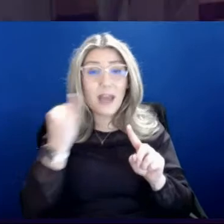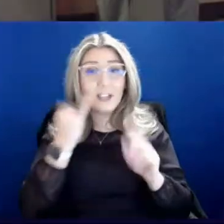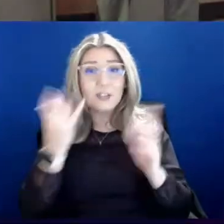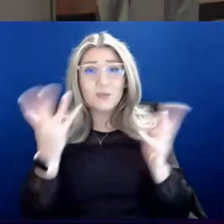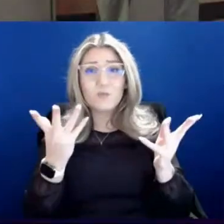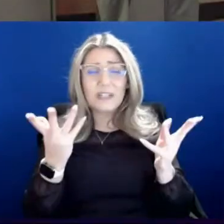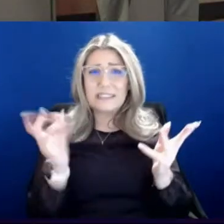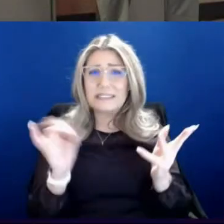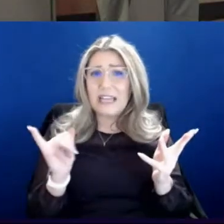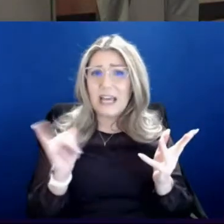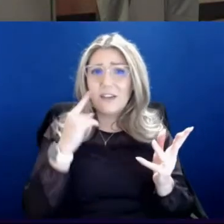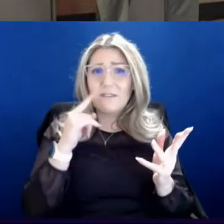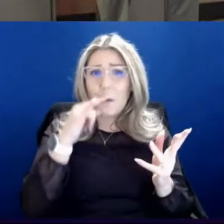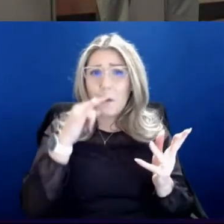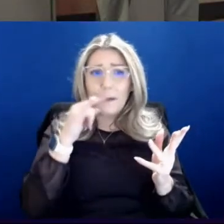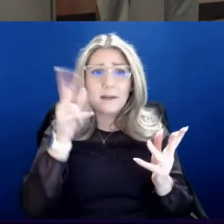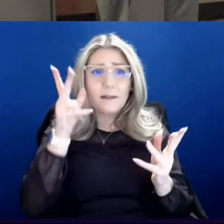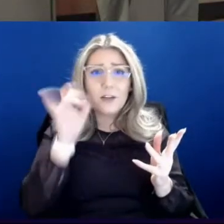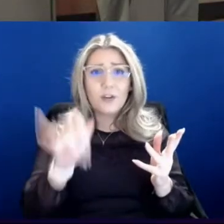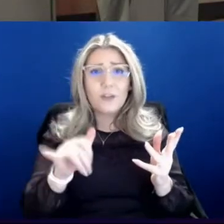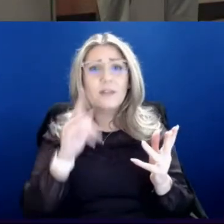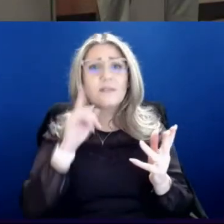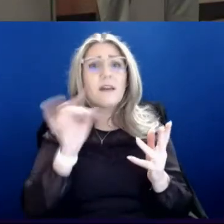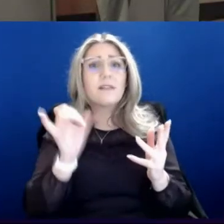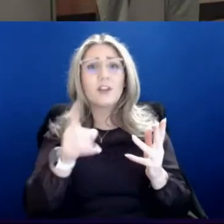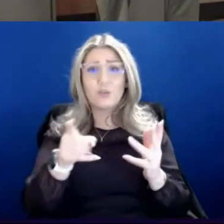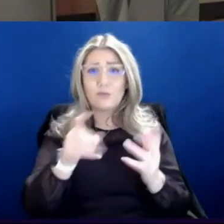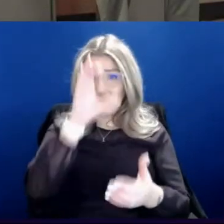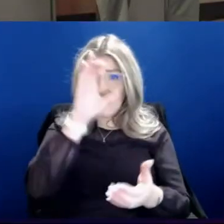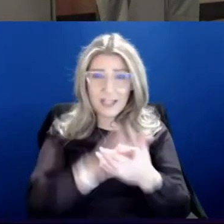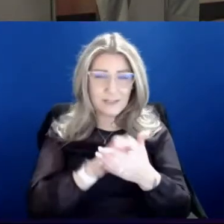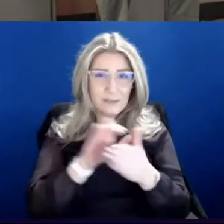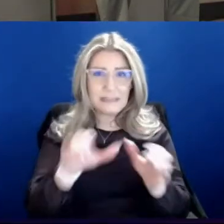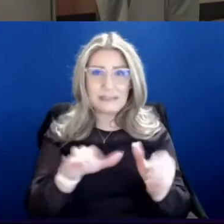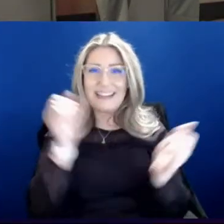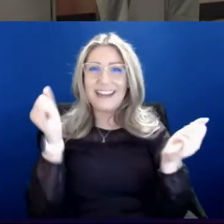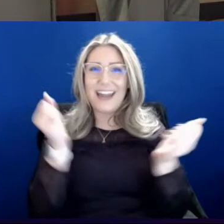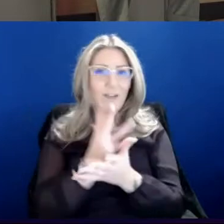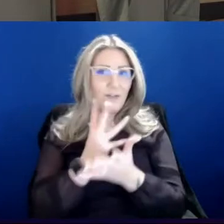It sounds like you and your husband did everything right, and